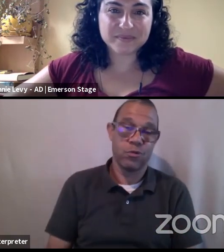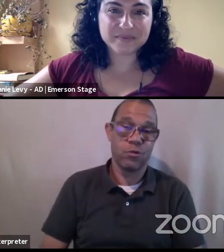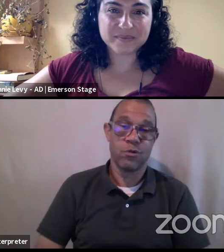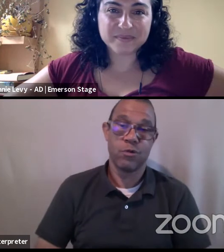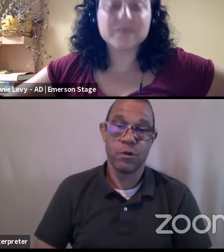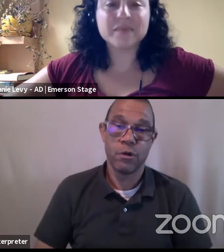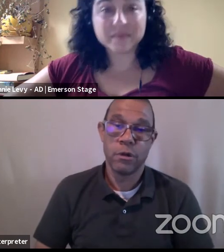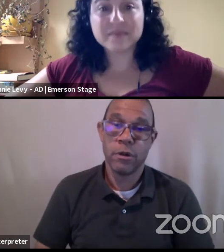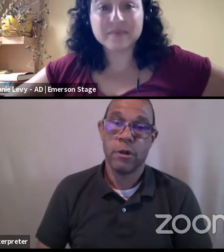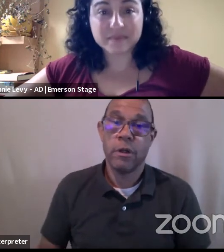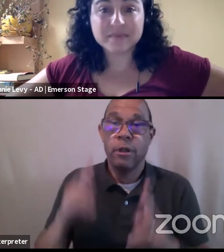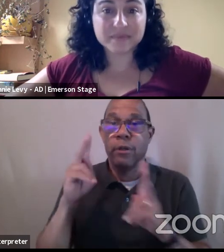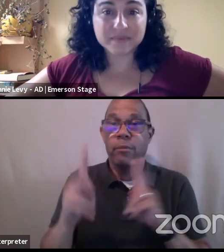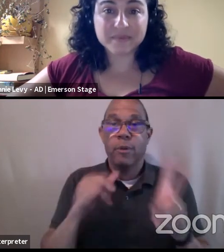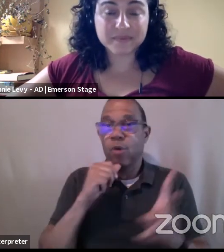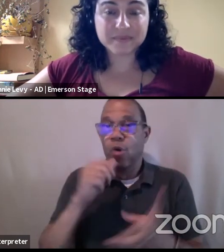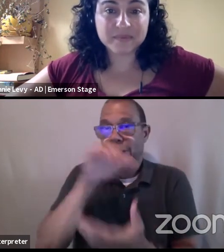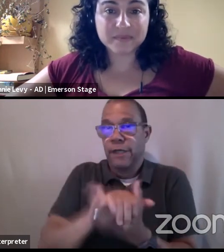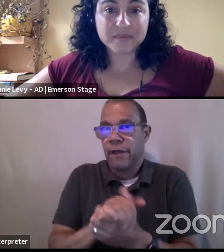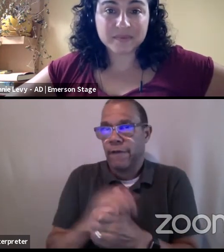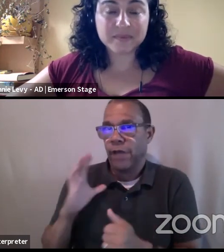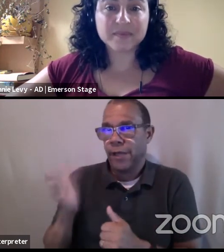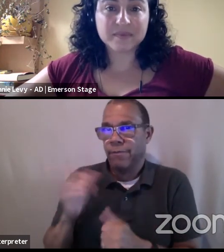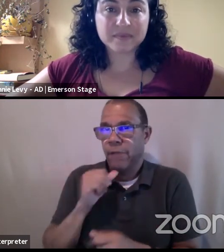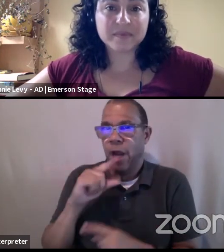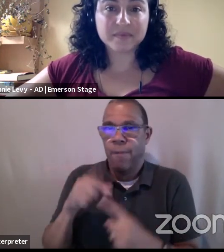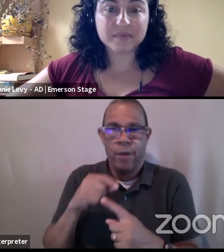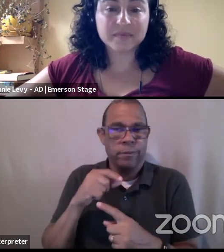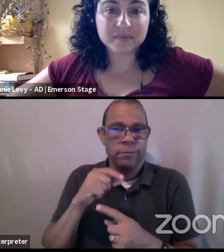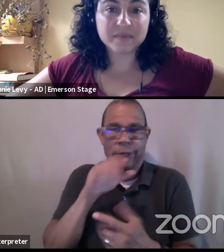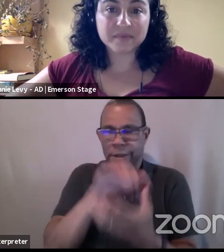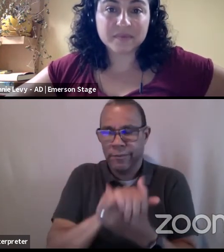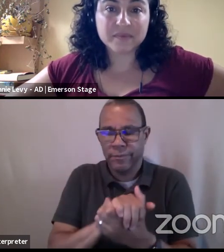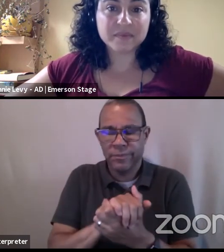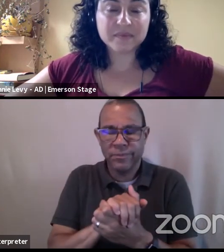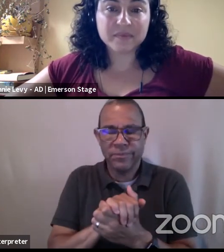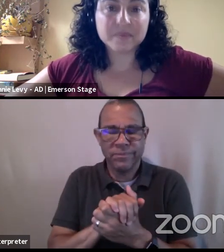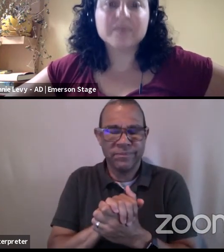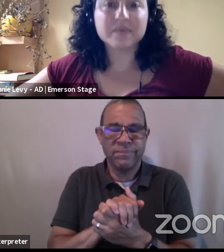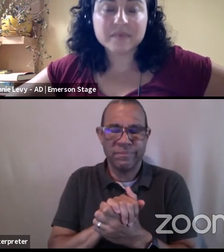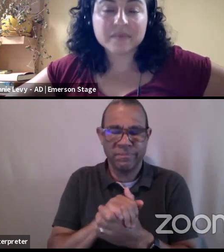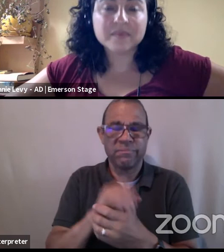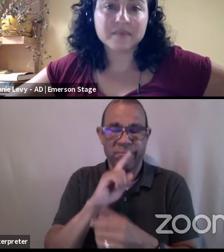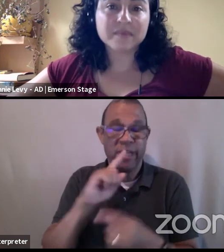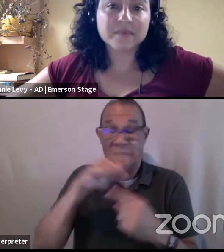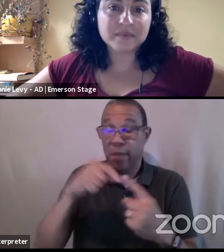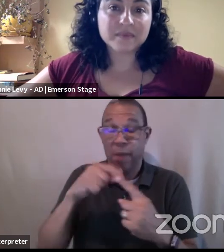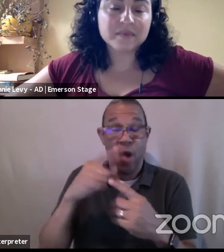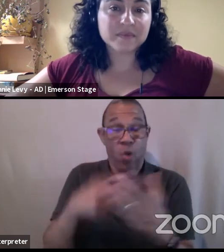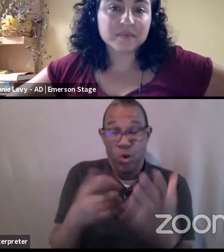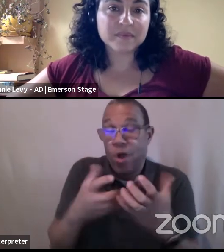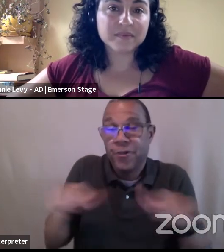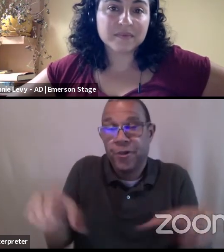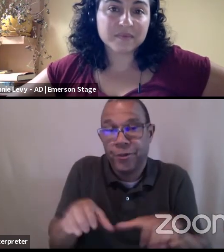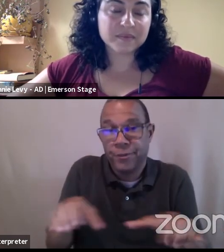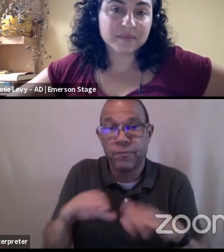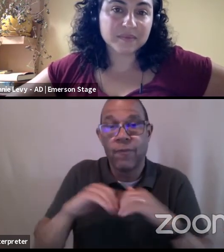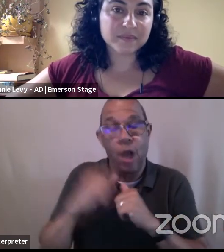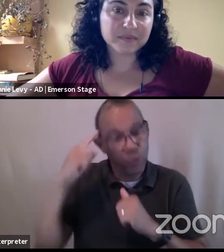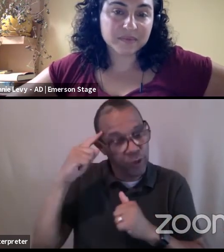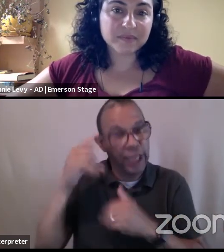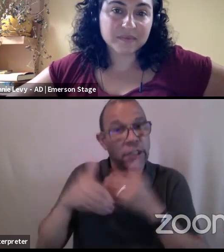that don't believe in it that's fine it's it's not about belief it's about what you what you want to do and how how you think uh what do you think